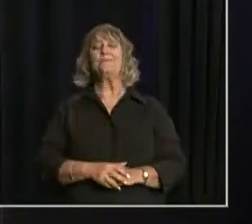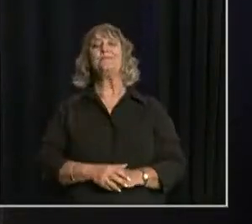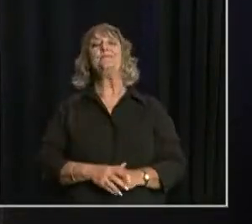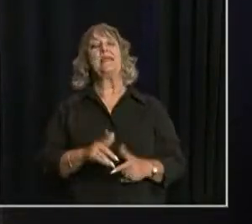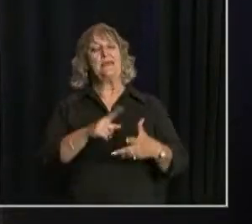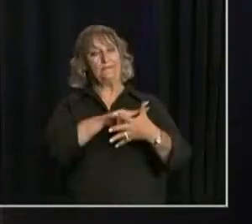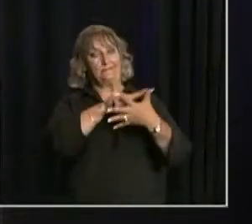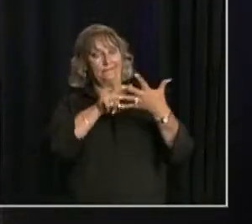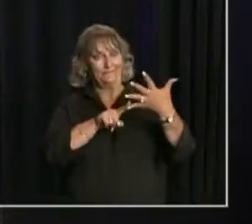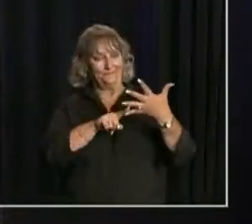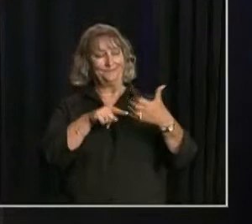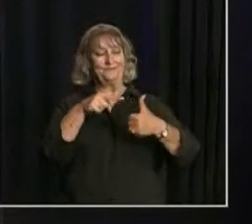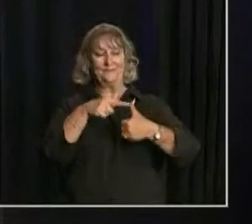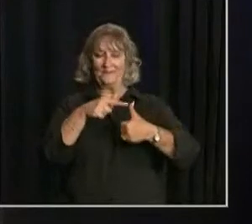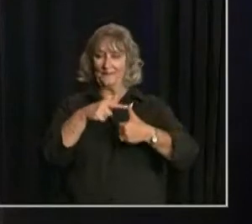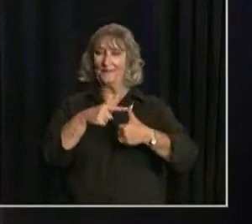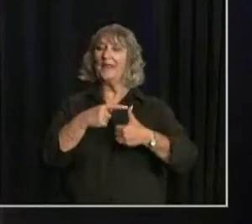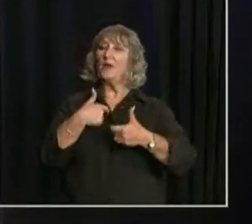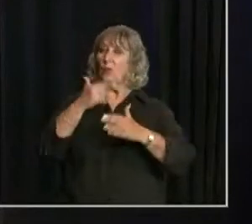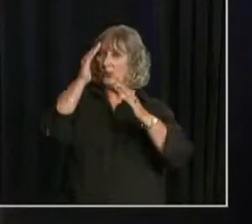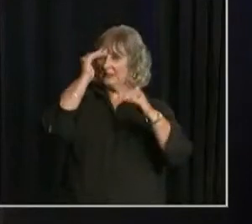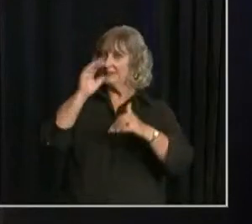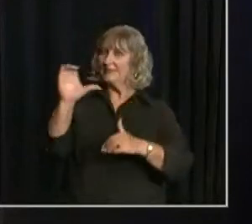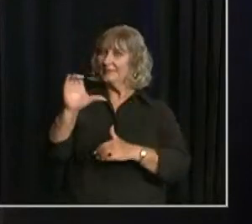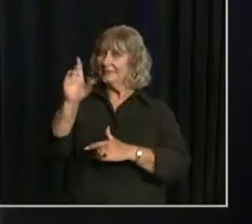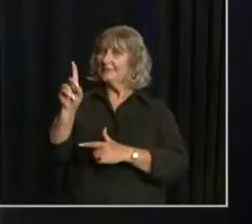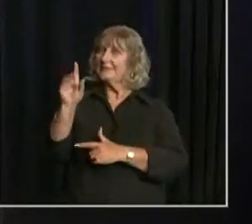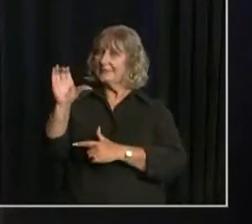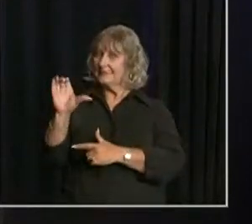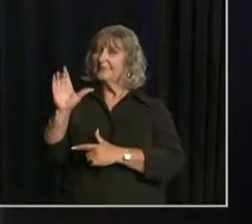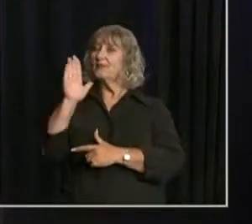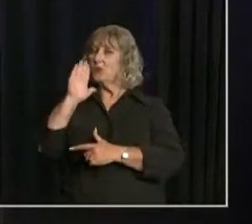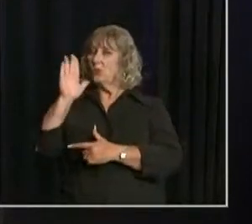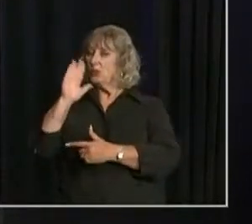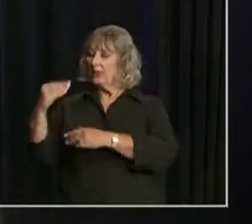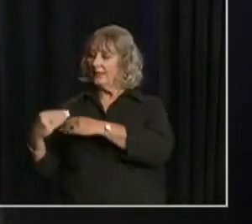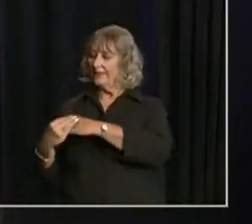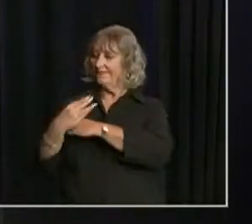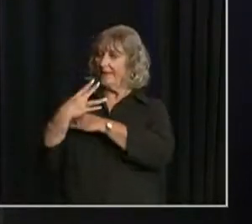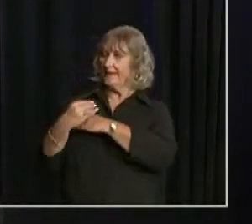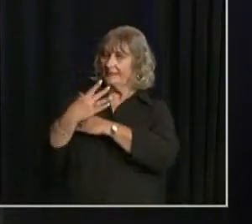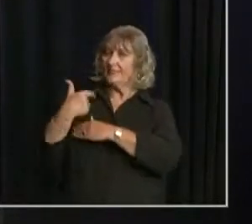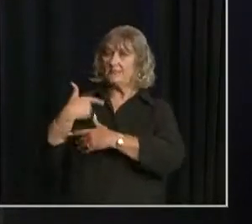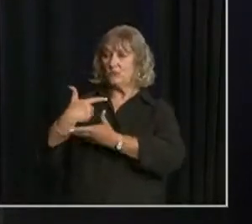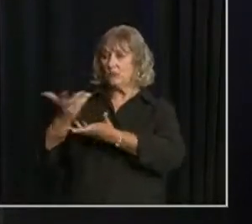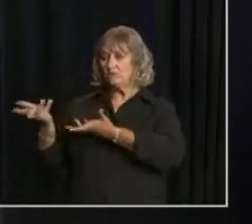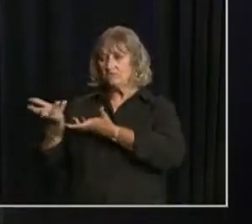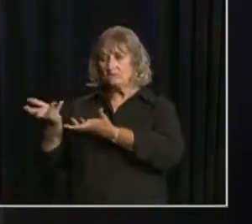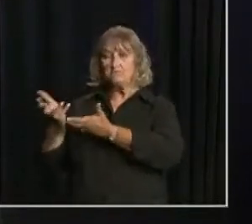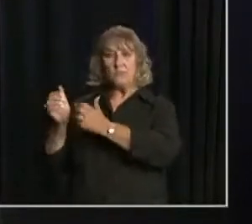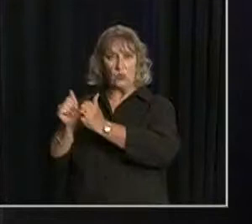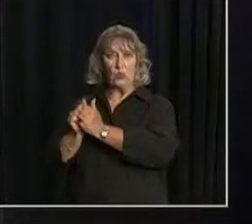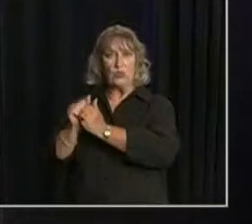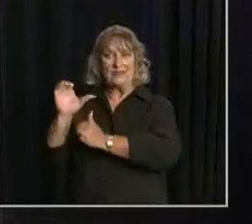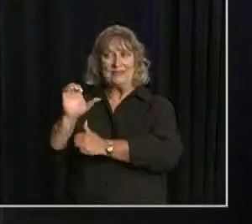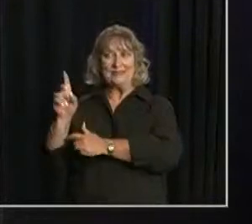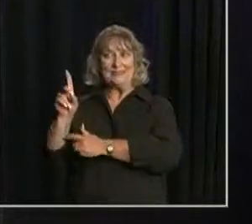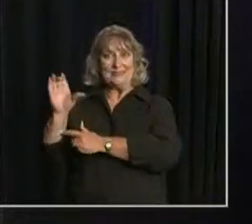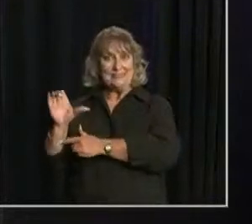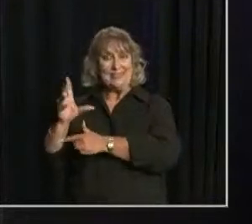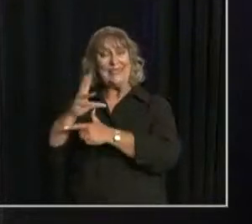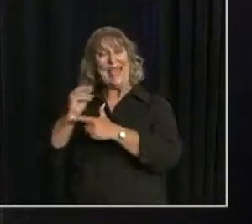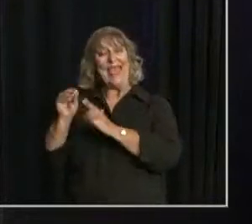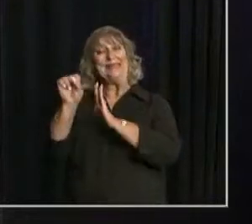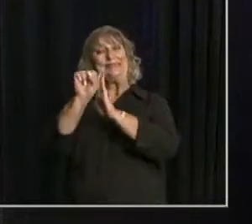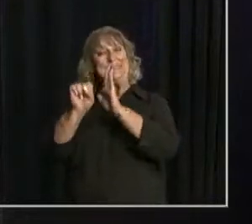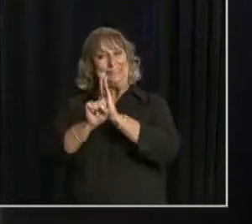are expecting guidance from the Centers for Disease Control and Prevention. We do work in concert with our state level partners so that we can be consistent with the messaging